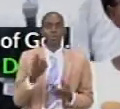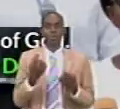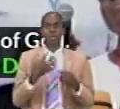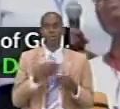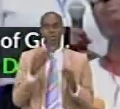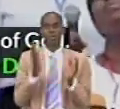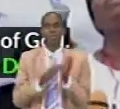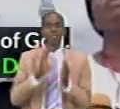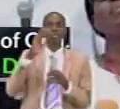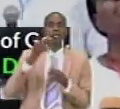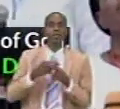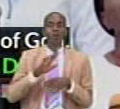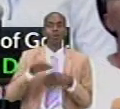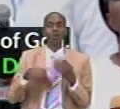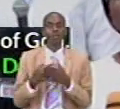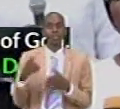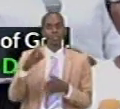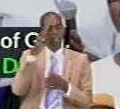pray